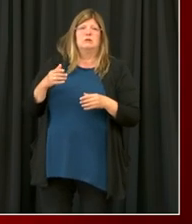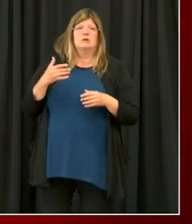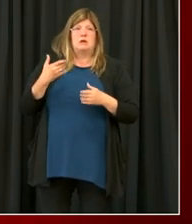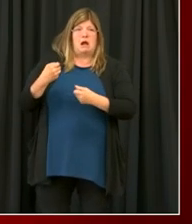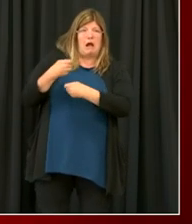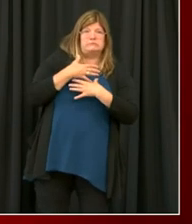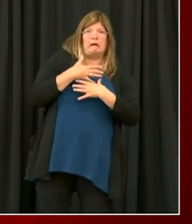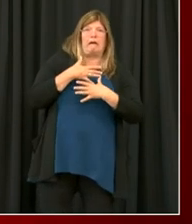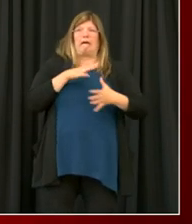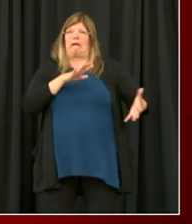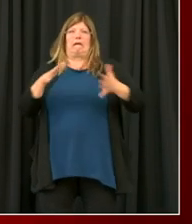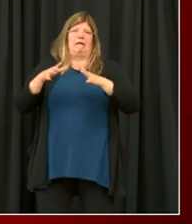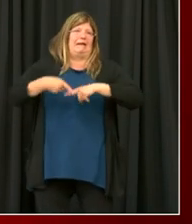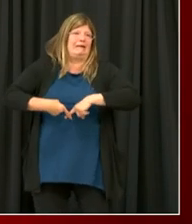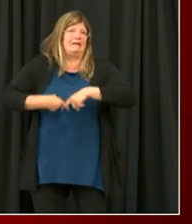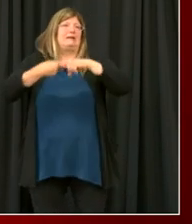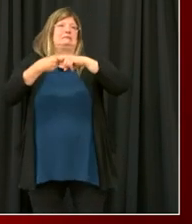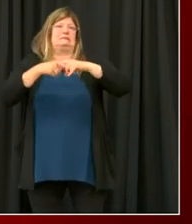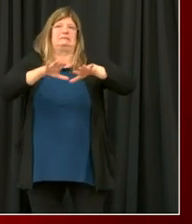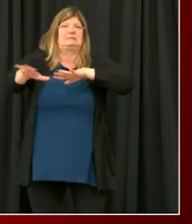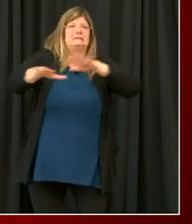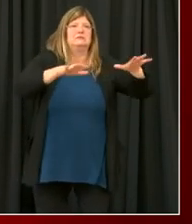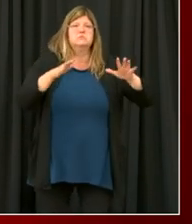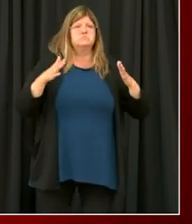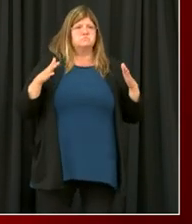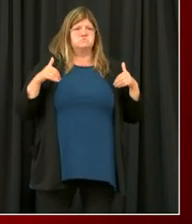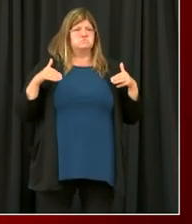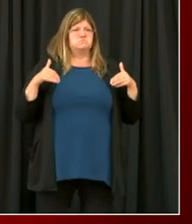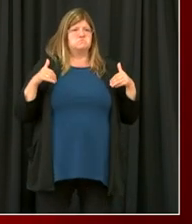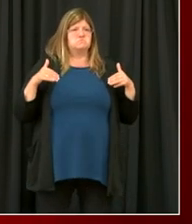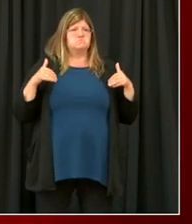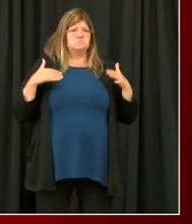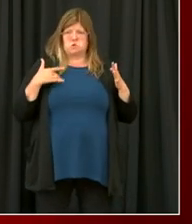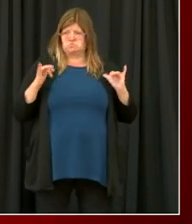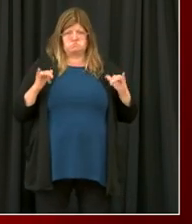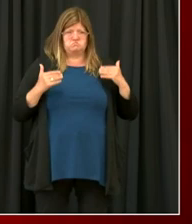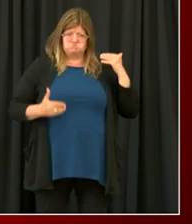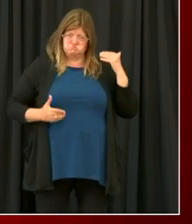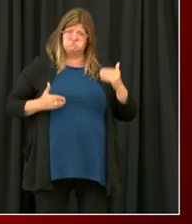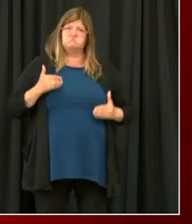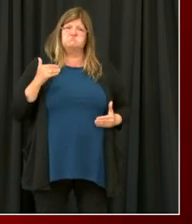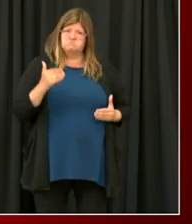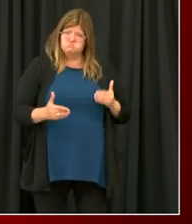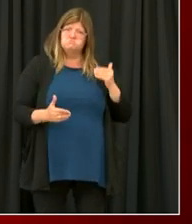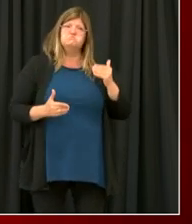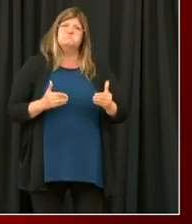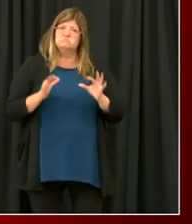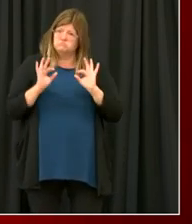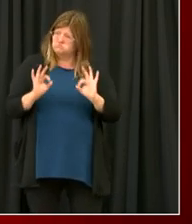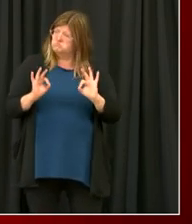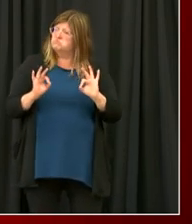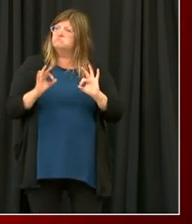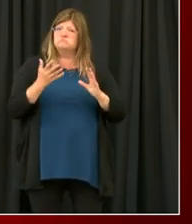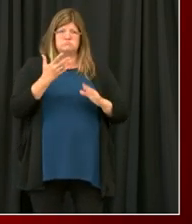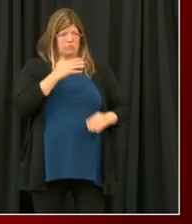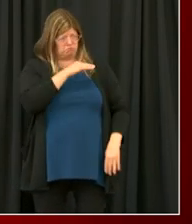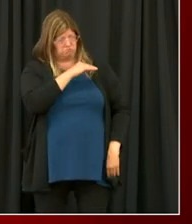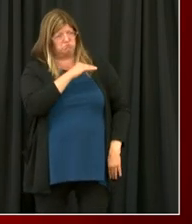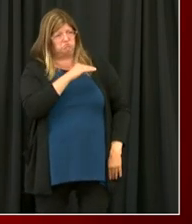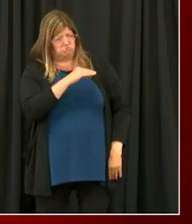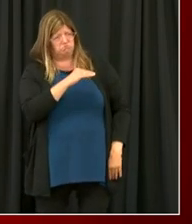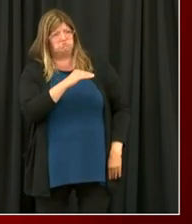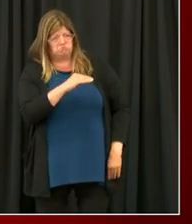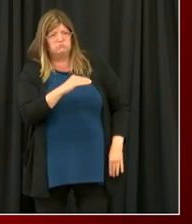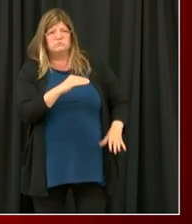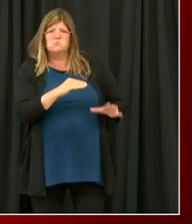have to indicate to the mayor that we need to, that we would at this point have a substantive